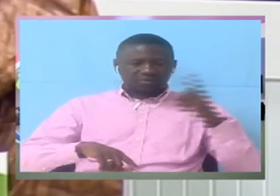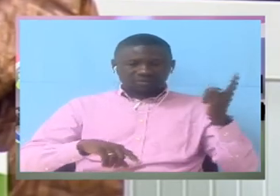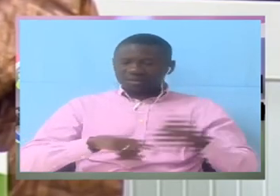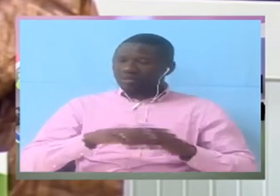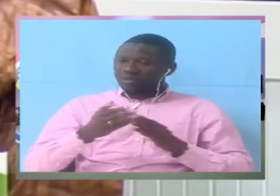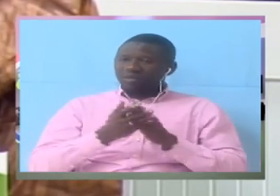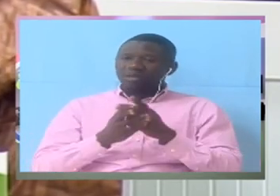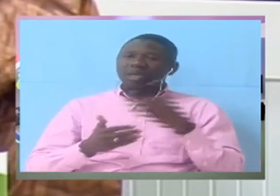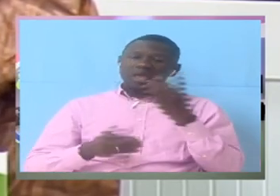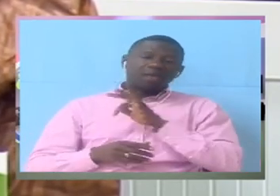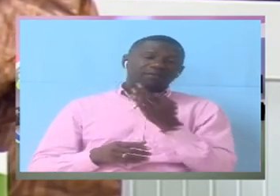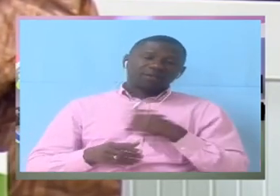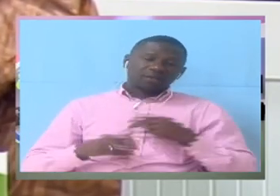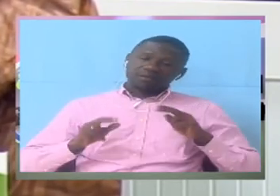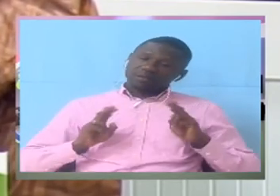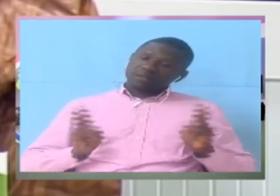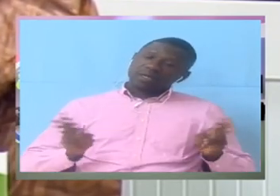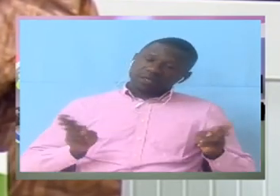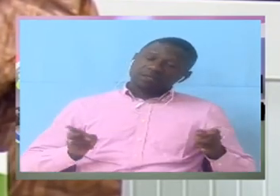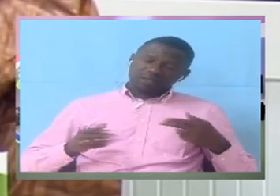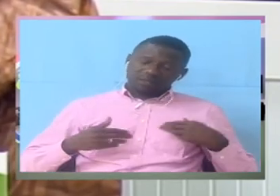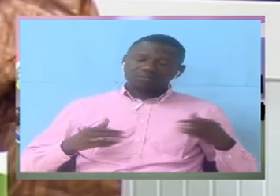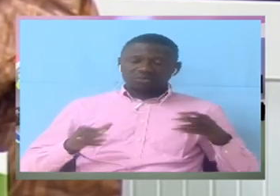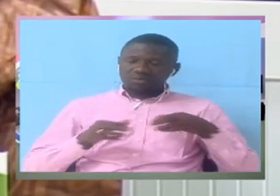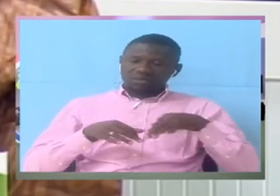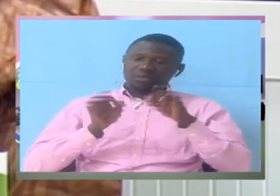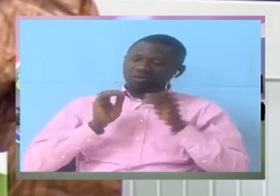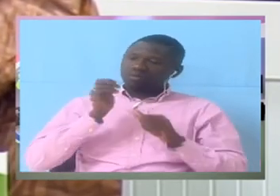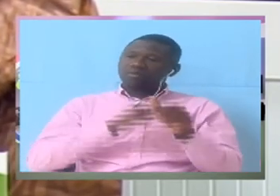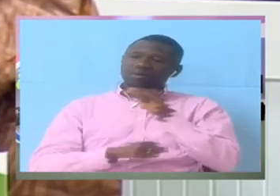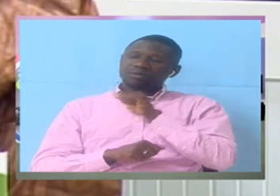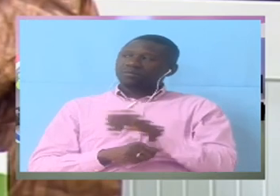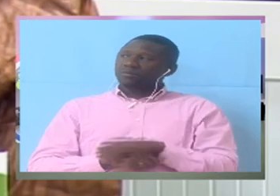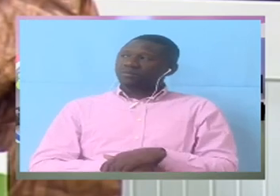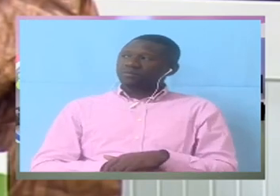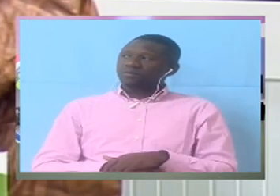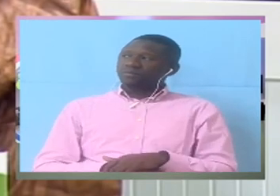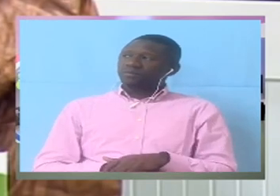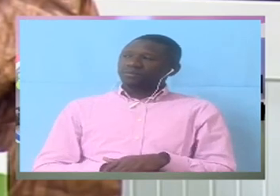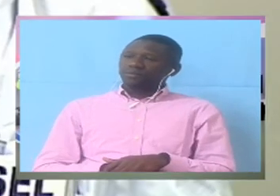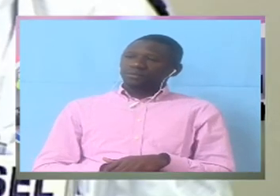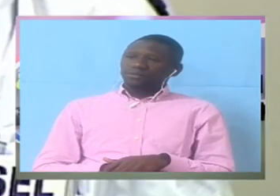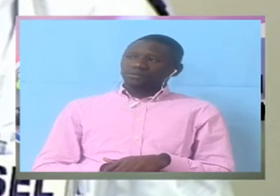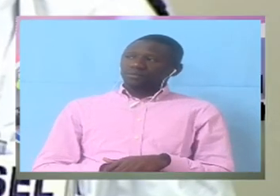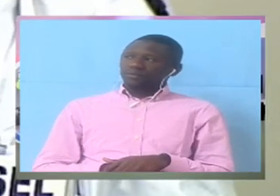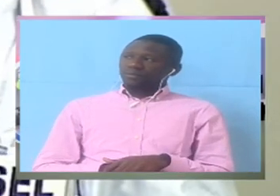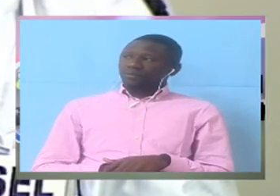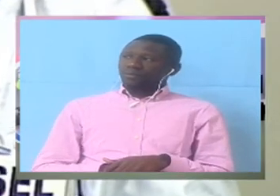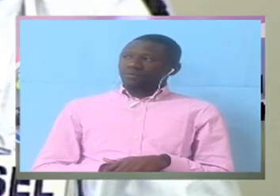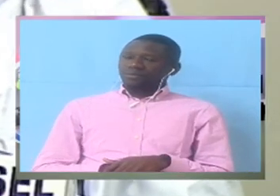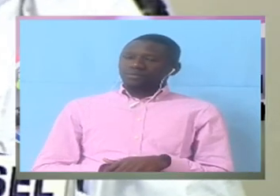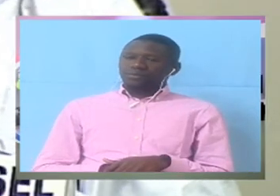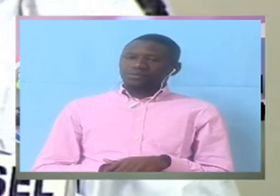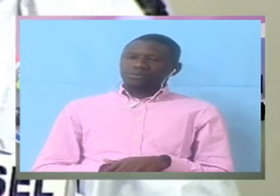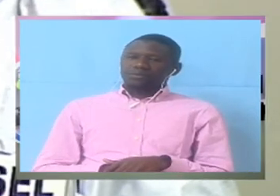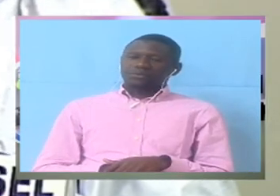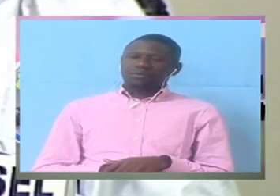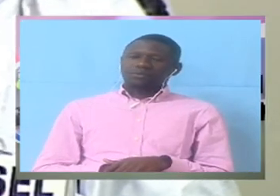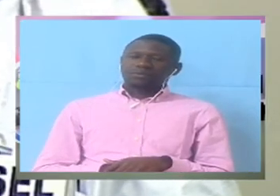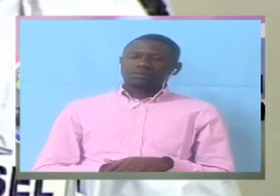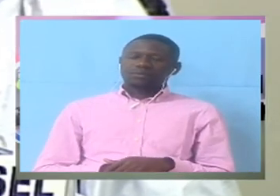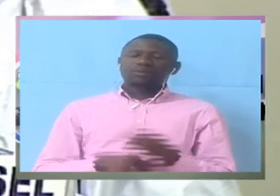is going on. When they are tired, they will take you back. Okay. Tell us who in the